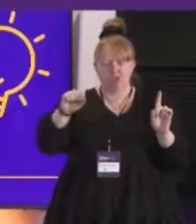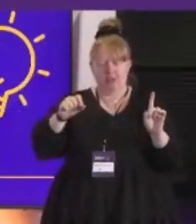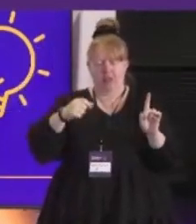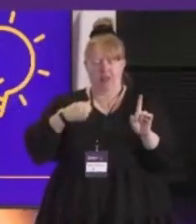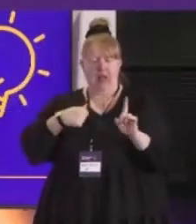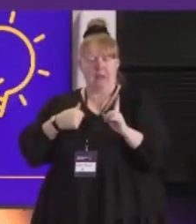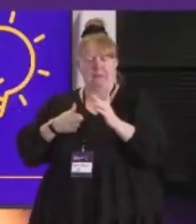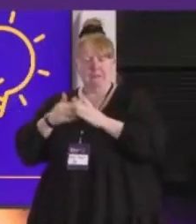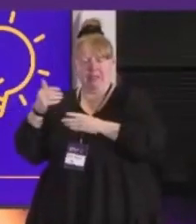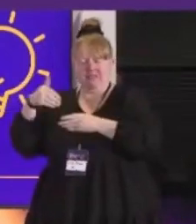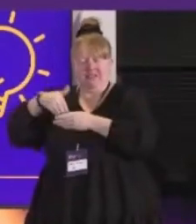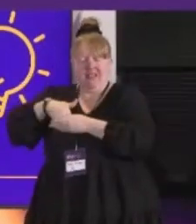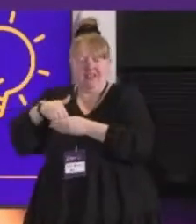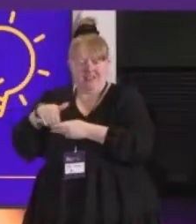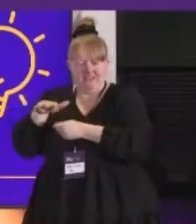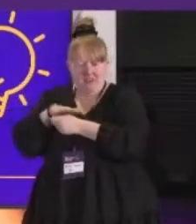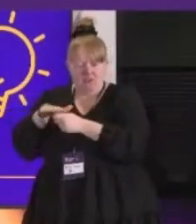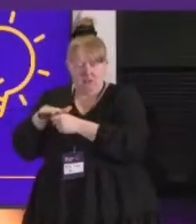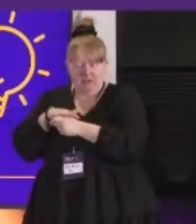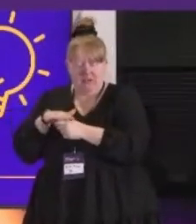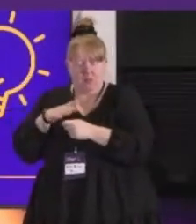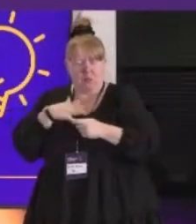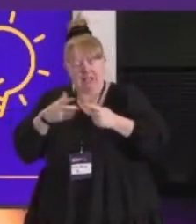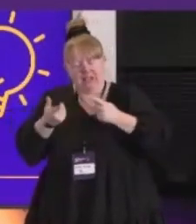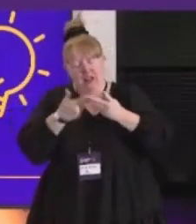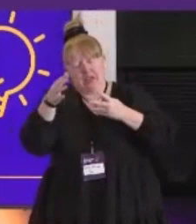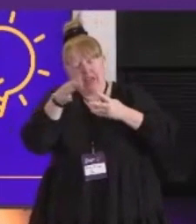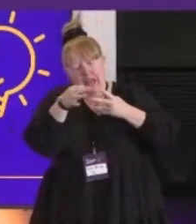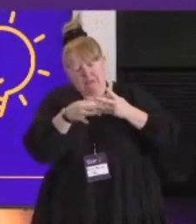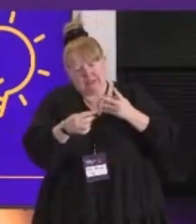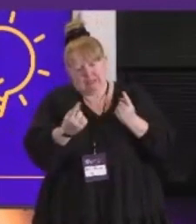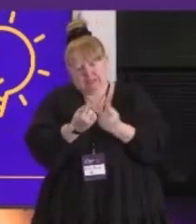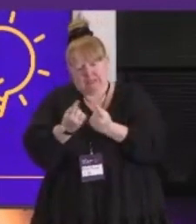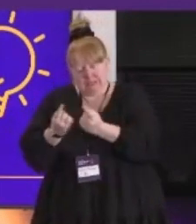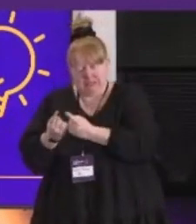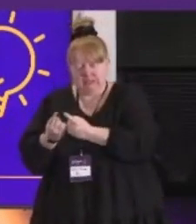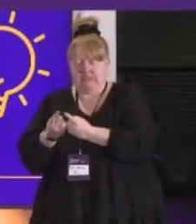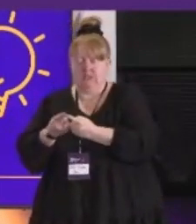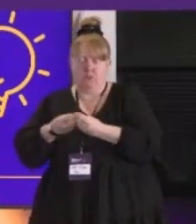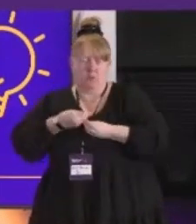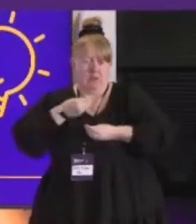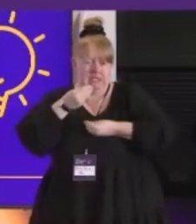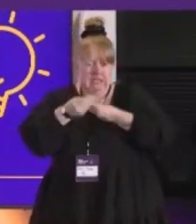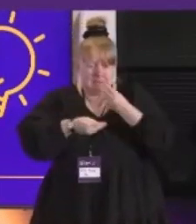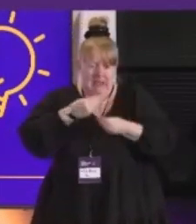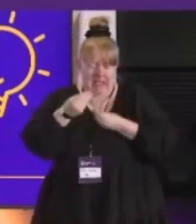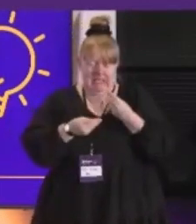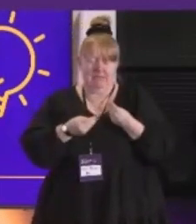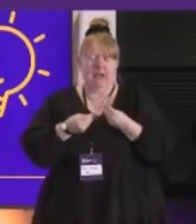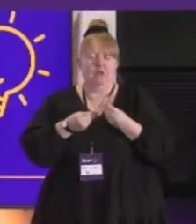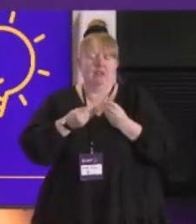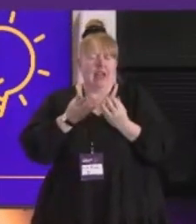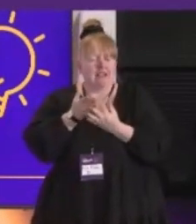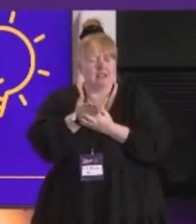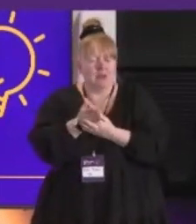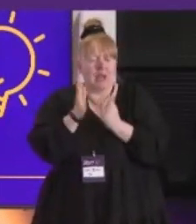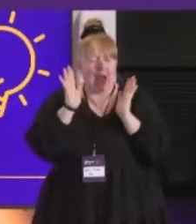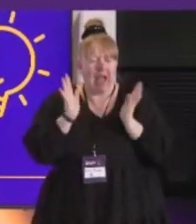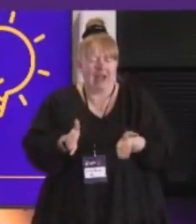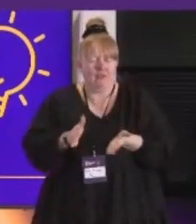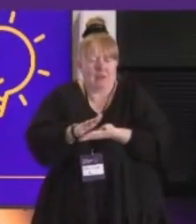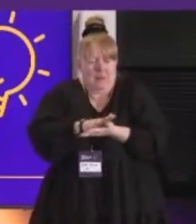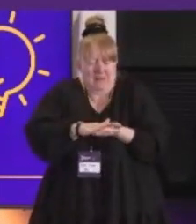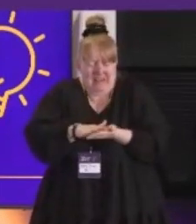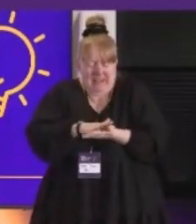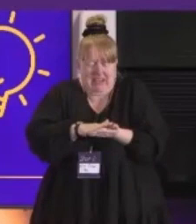but we need to have those other elements. One of the things that we always speak about with our accessibility is meaningful. You can have a building that